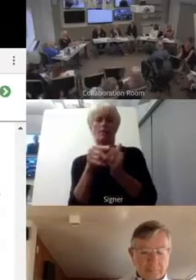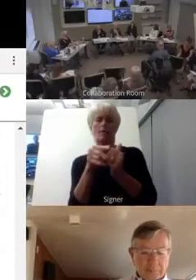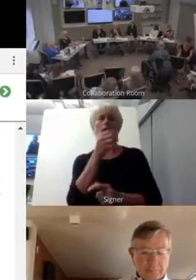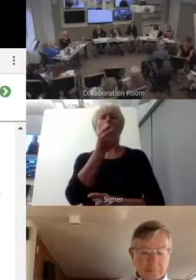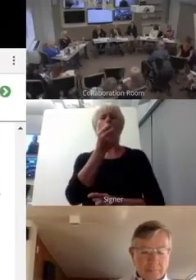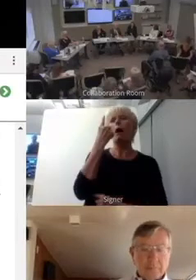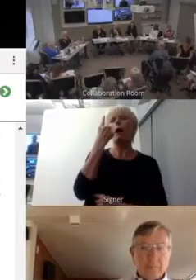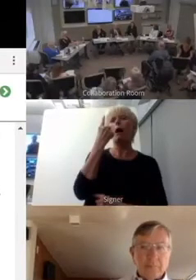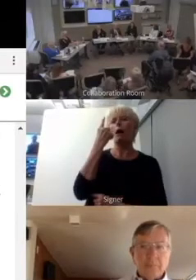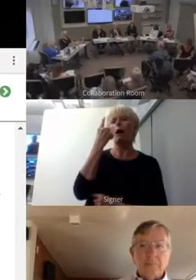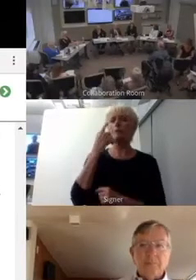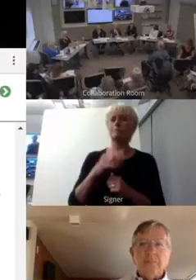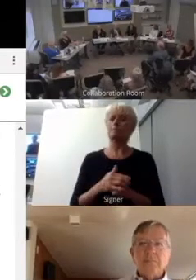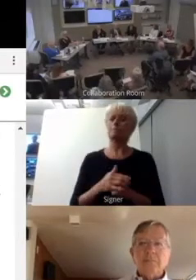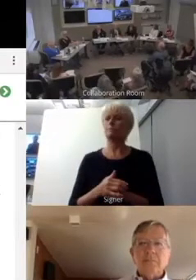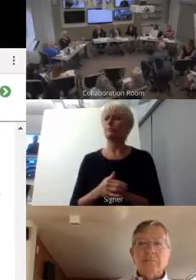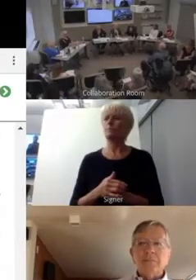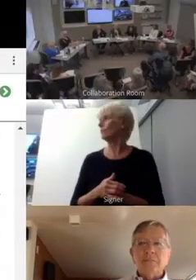on.